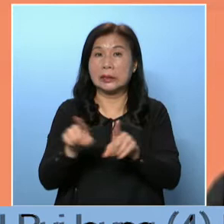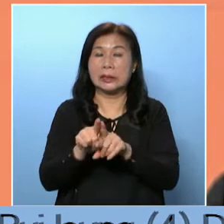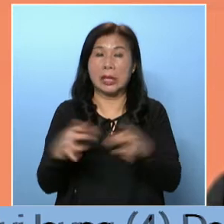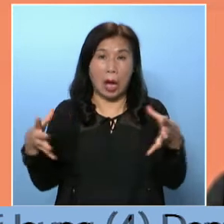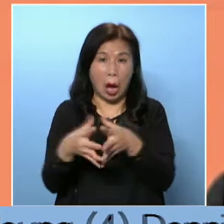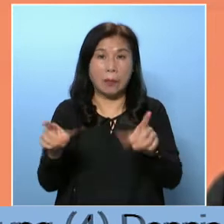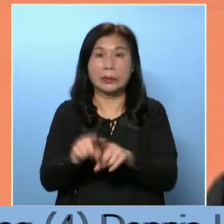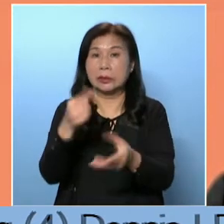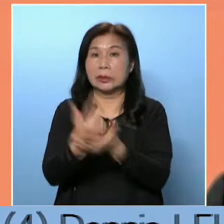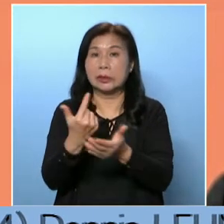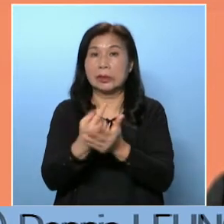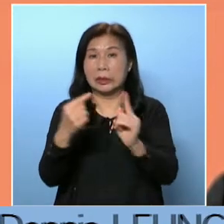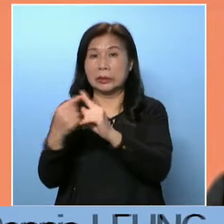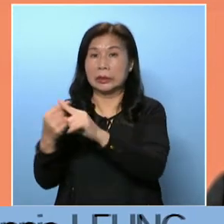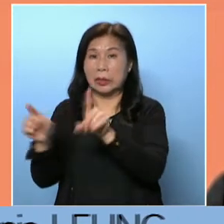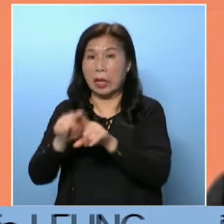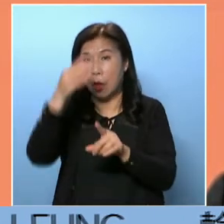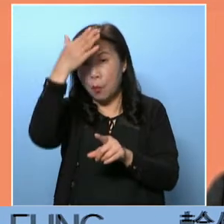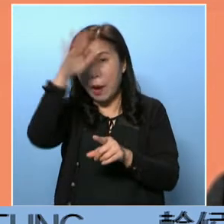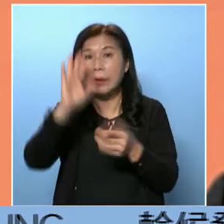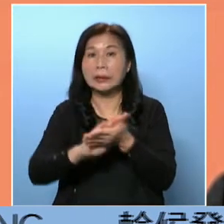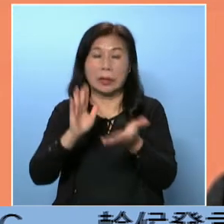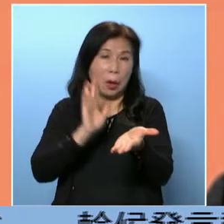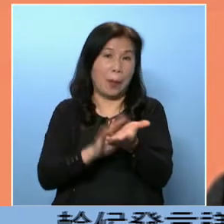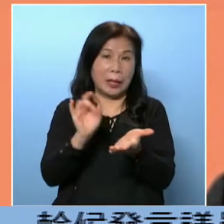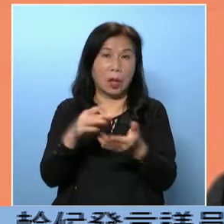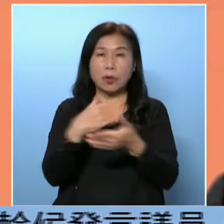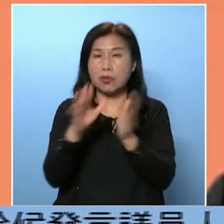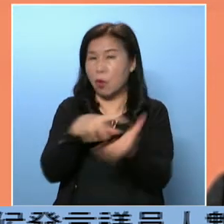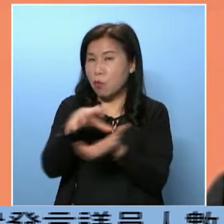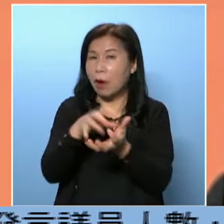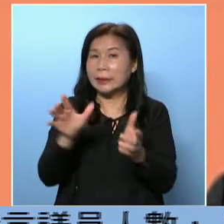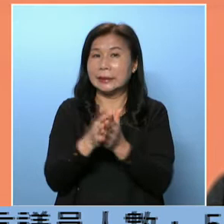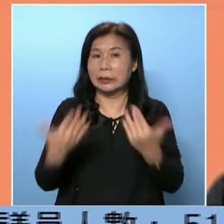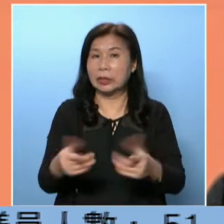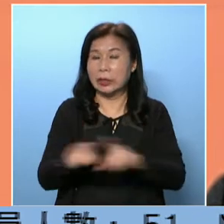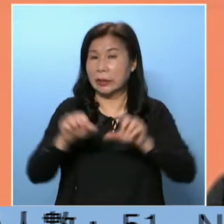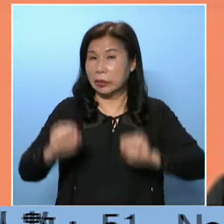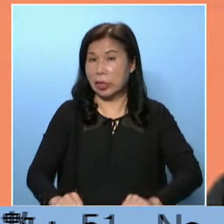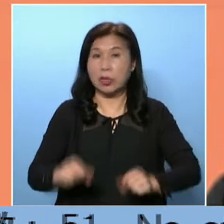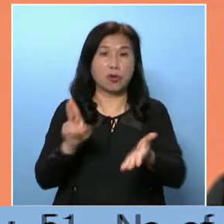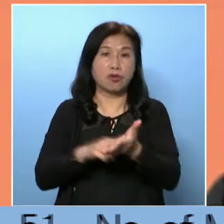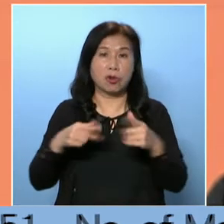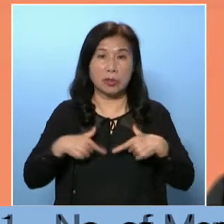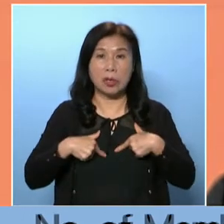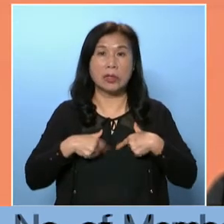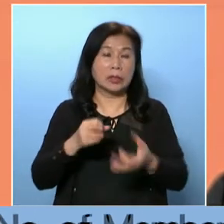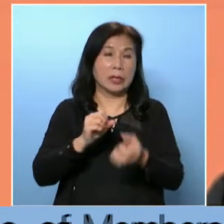public clearly. We have to understand that we cannot live with the virus, so